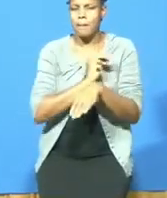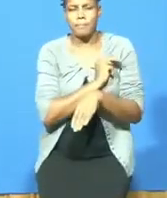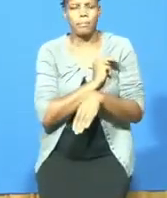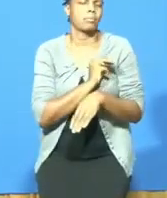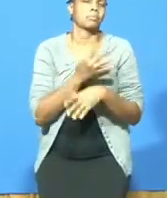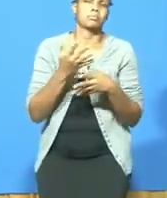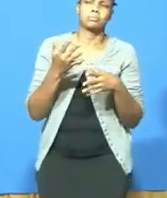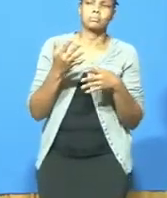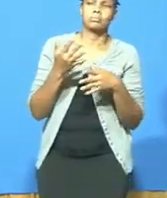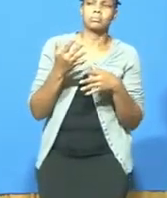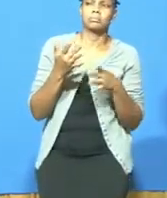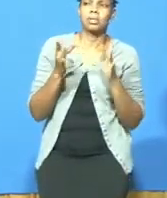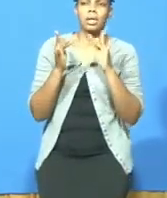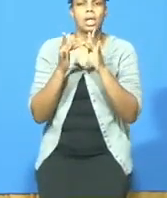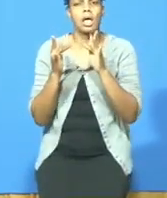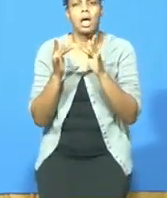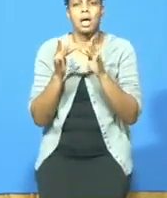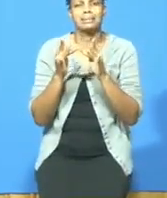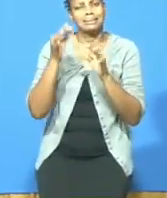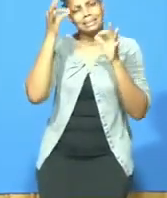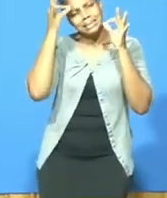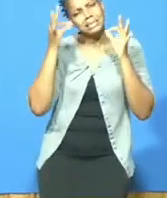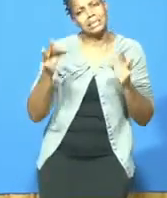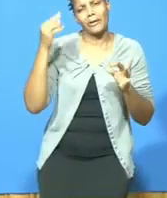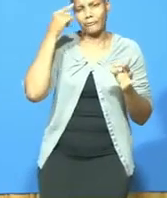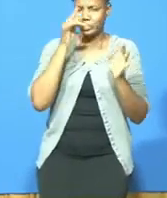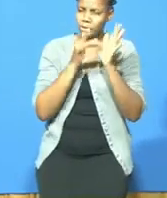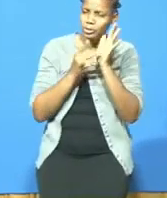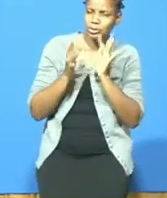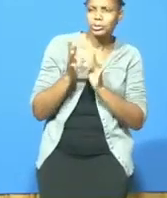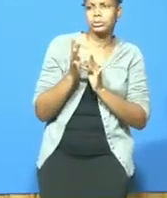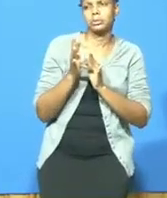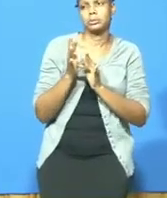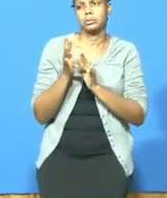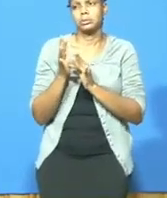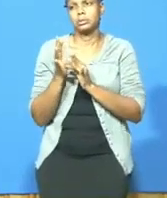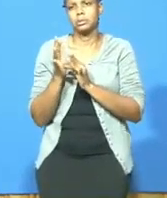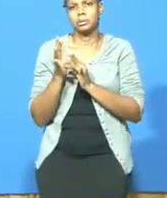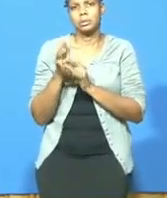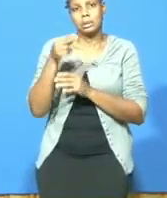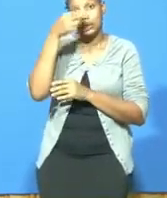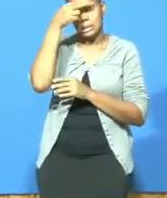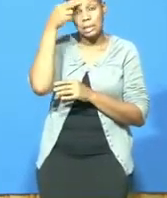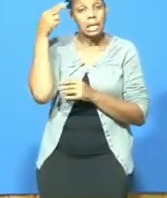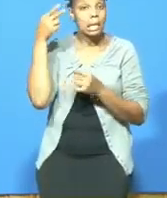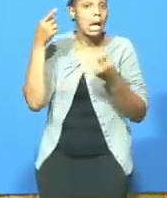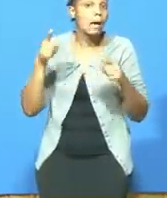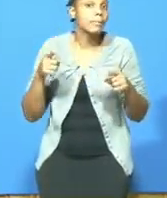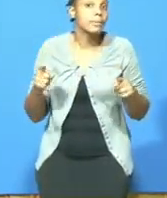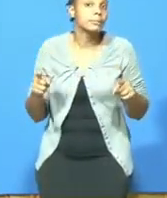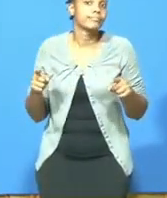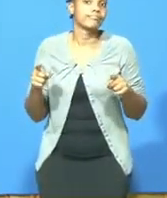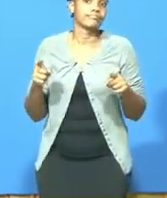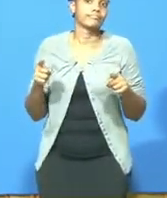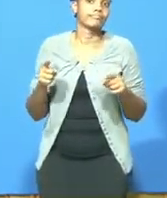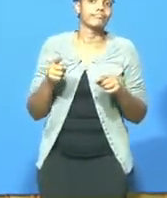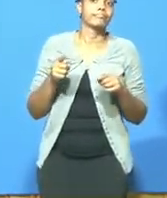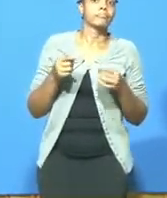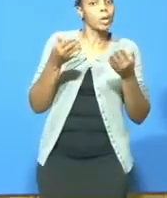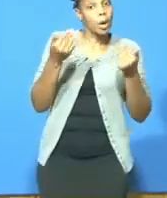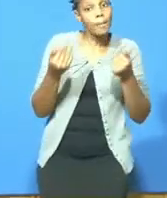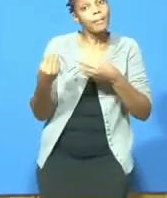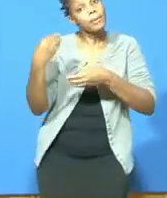online. Make your decision for Jesus. Seal it now. Be a part of the